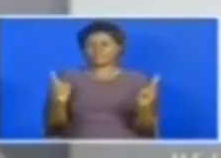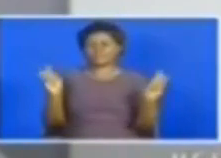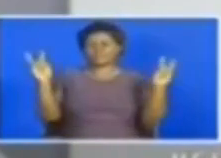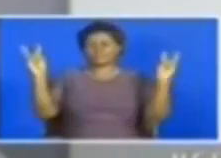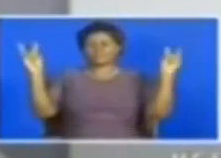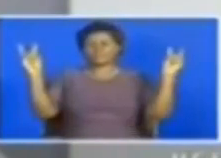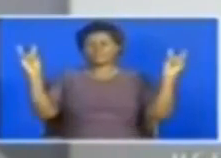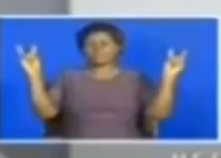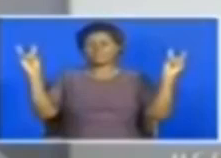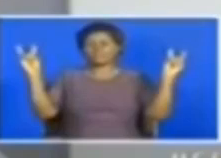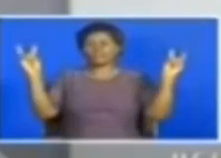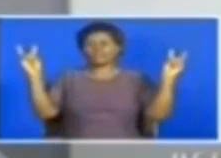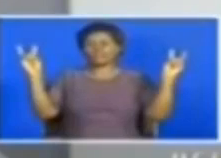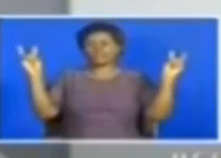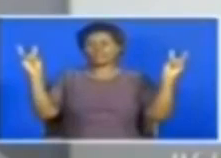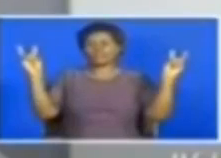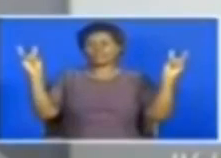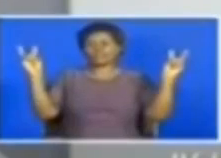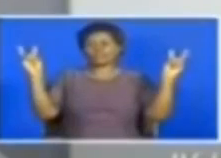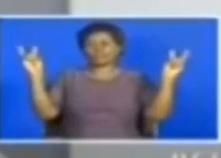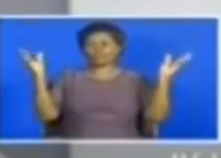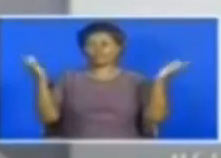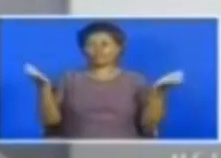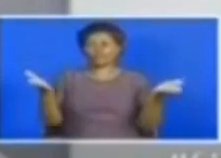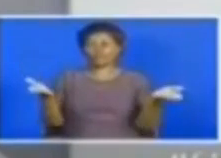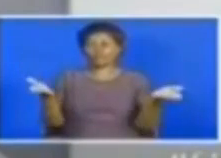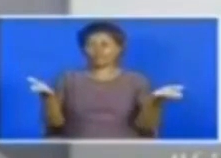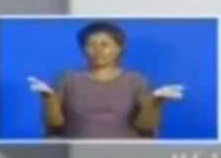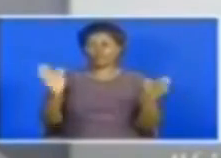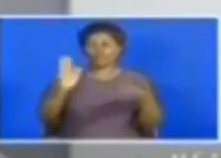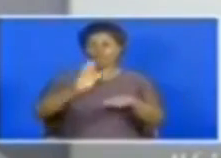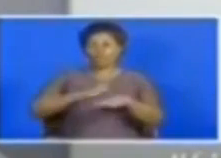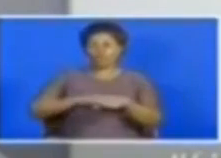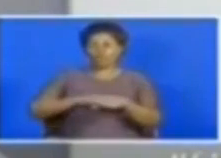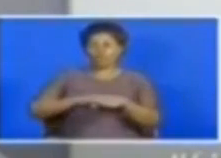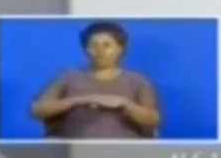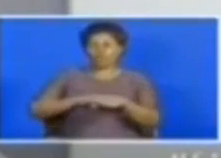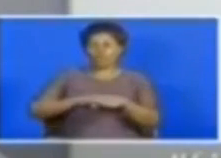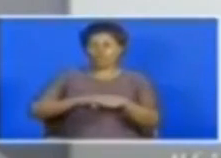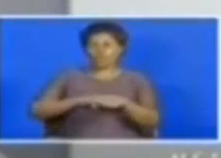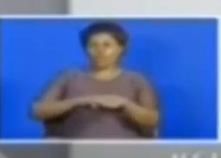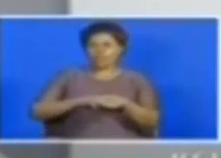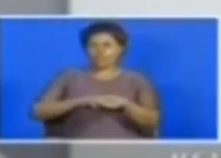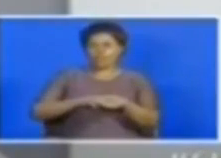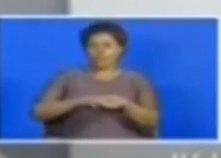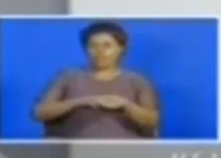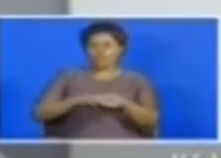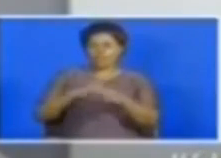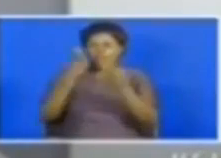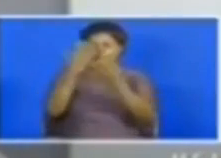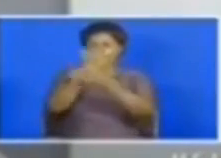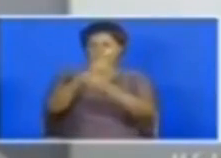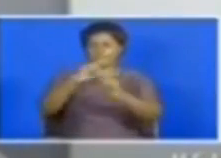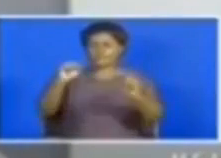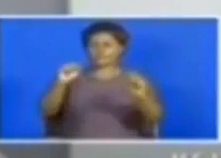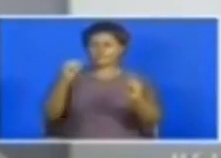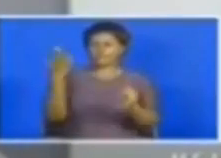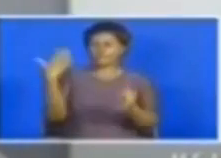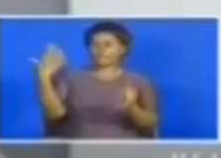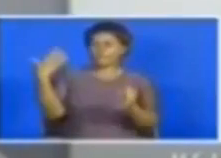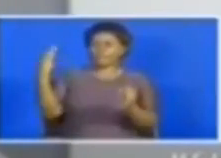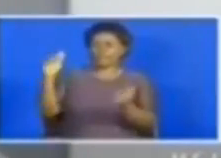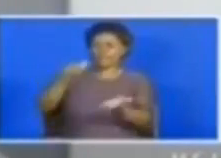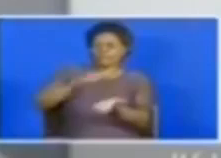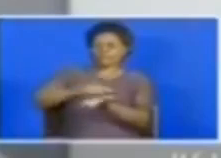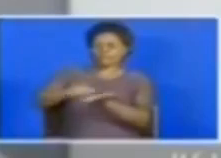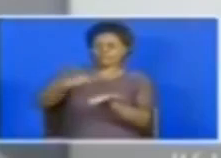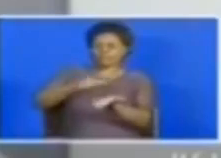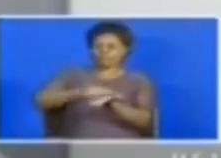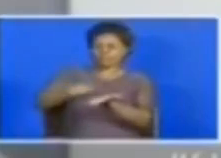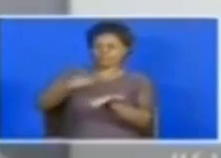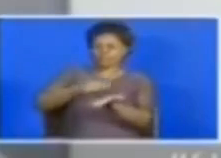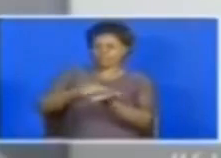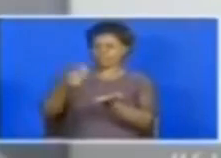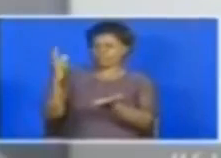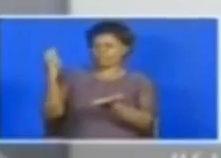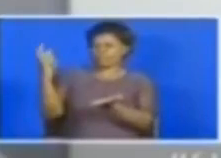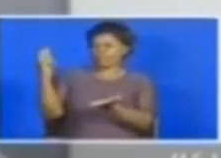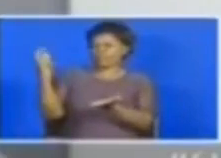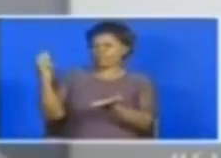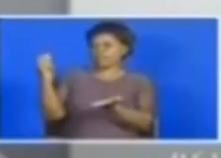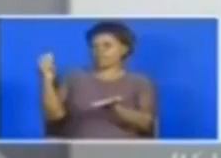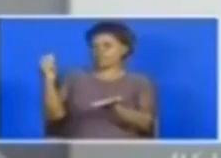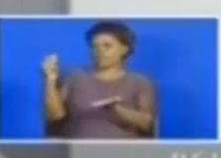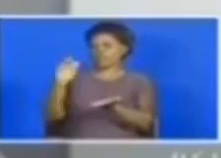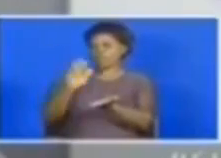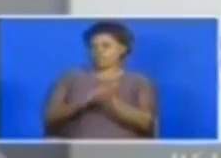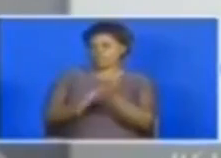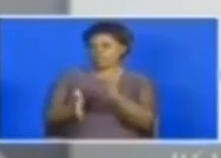that is, in the domain right now, and that is on the ballot, presidential ballot tender.